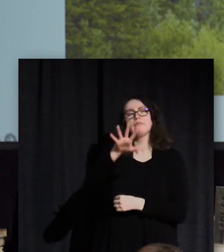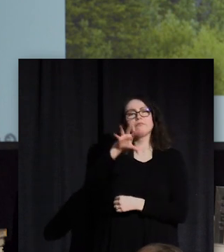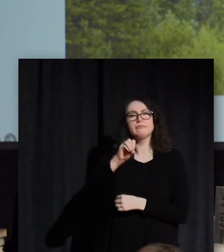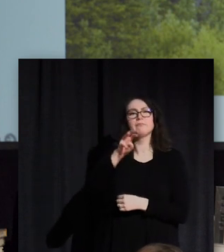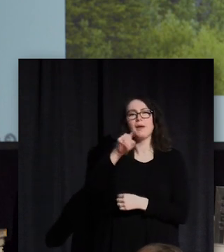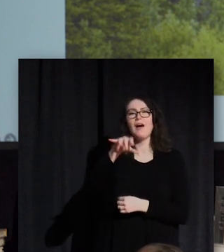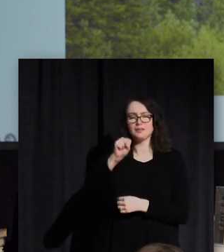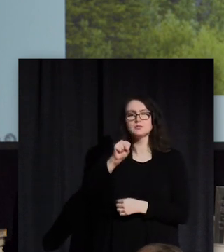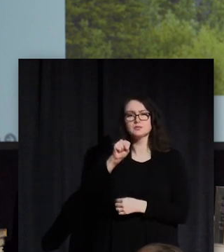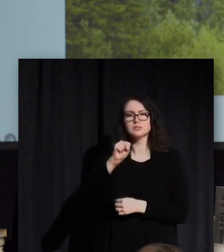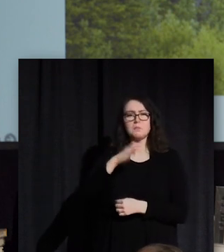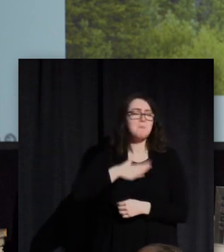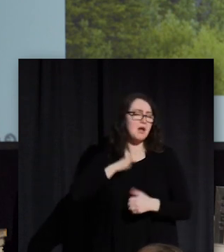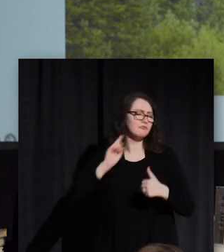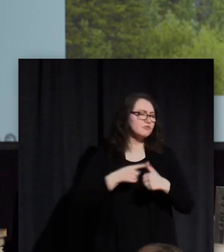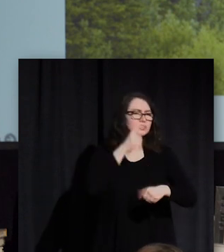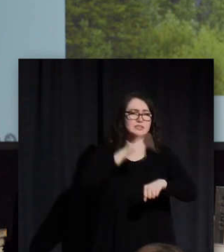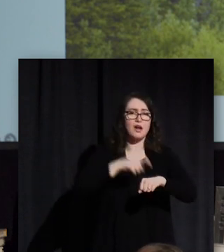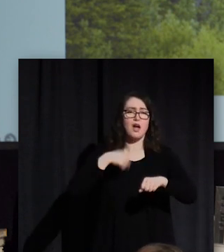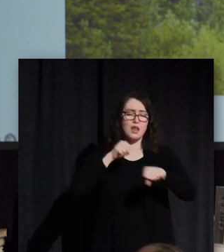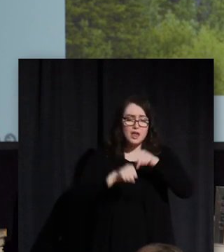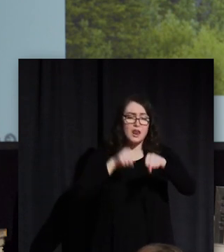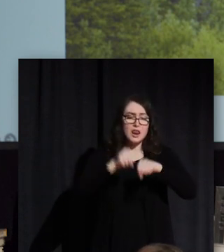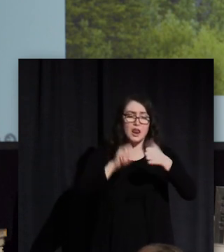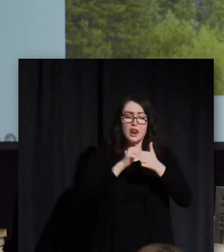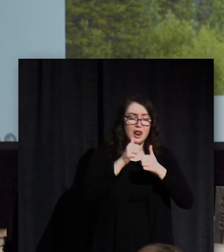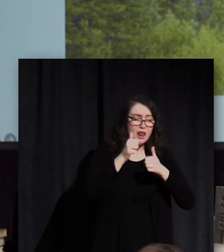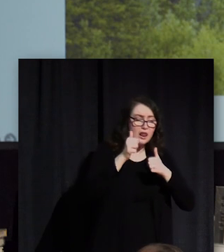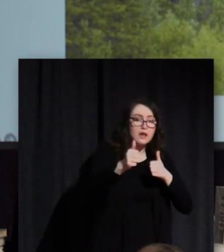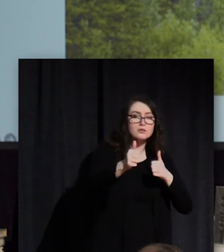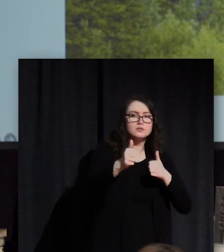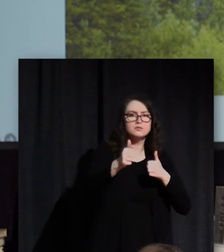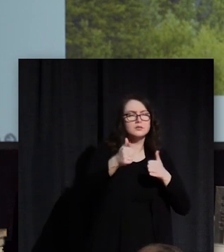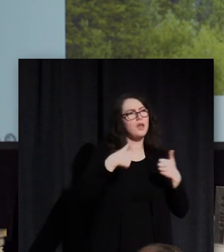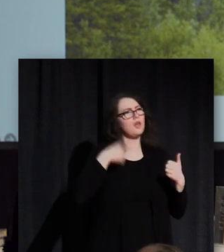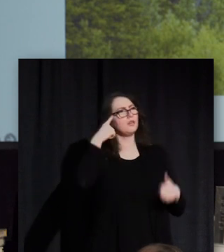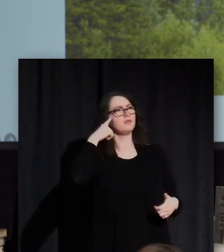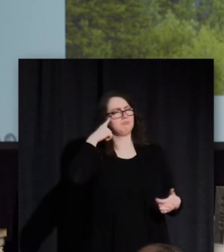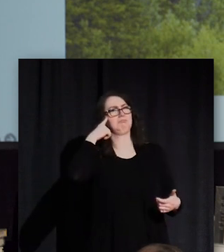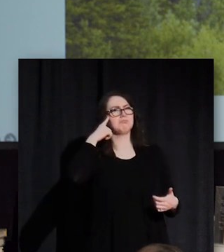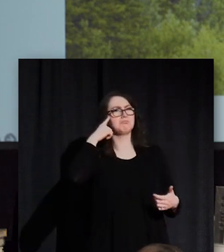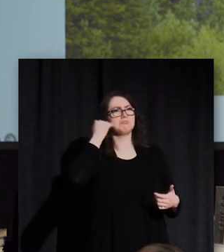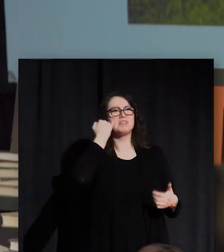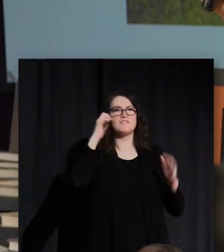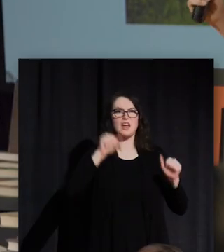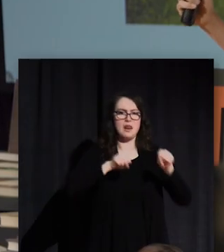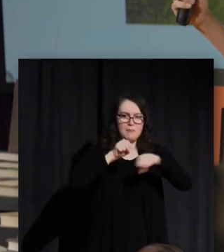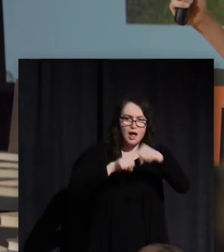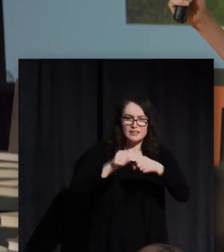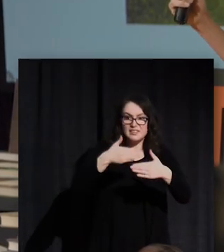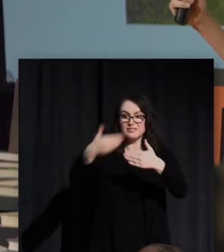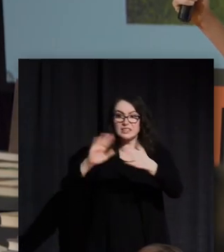ride, and I remember thinking, if I could ride to the next city over, I could ride across the country. So that's what I did.